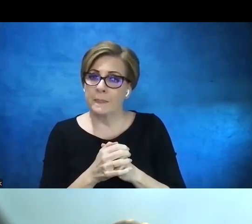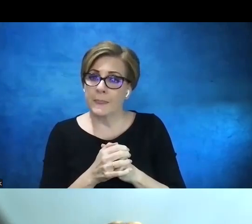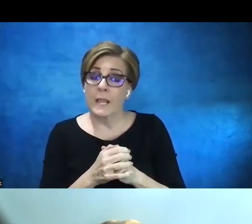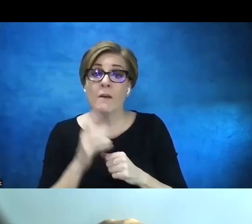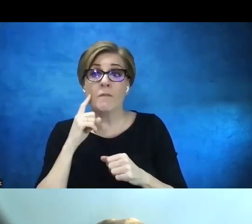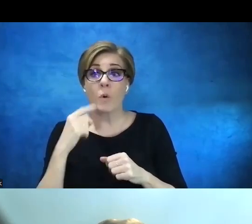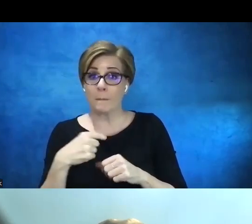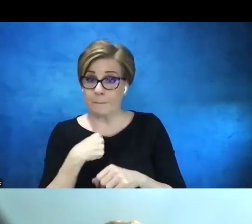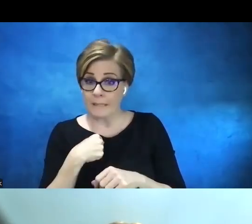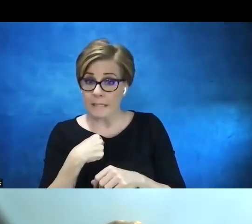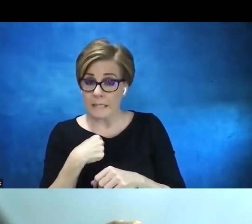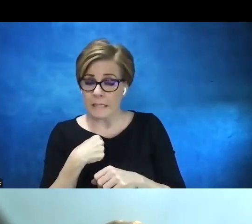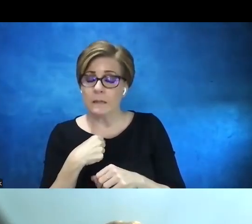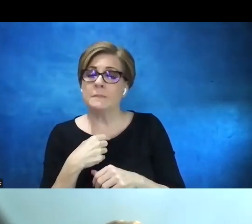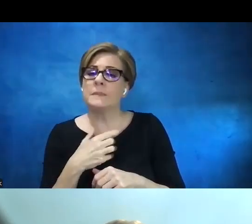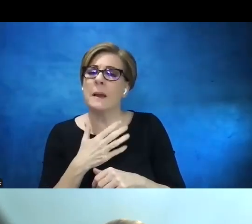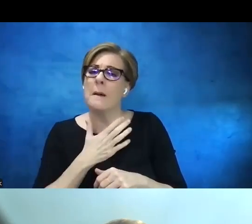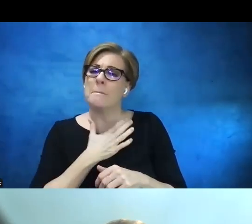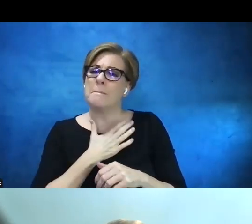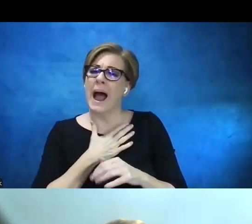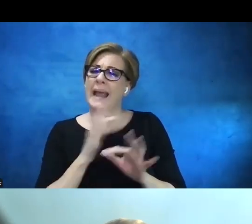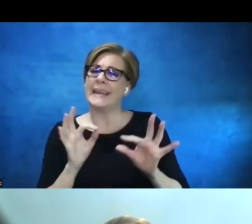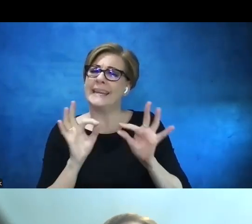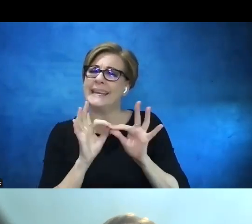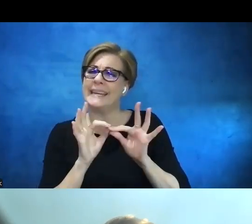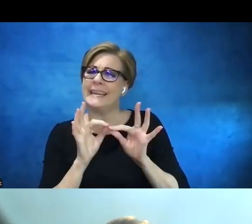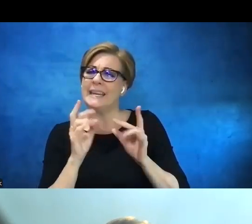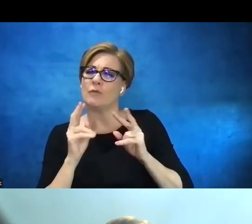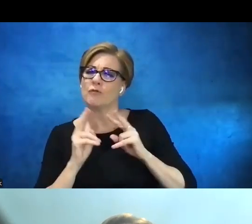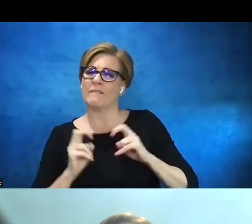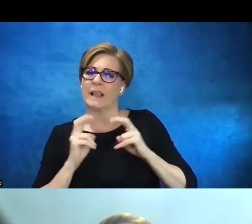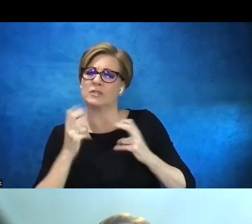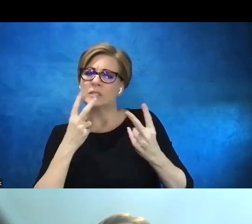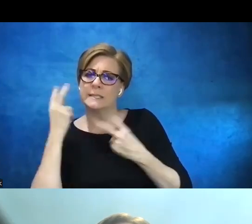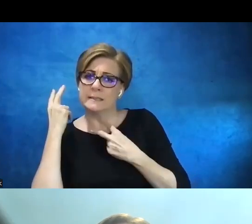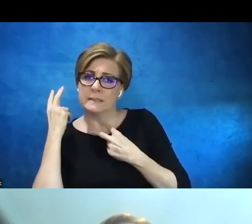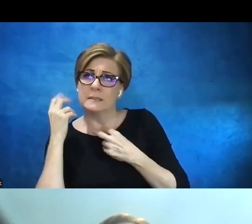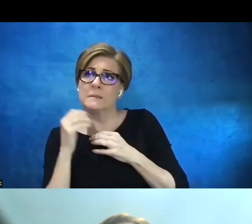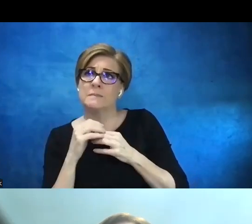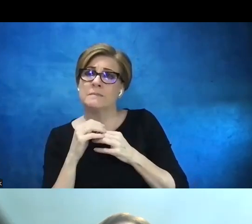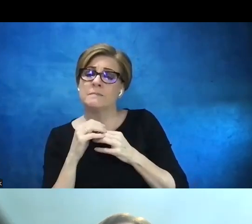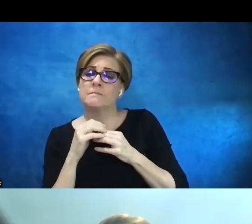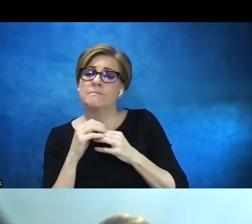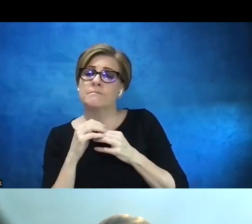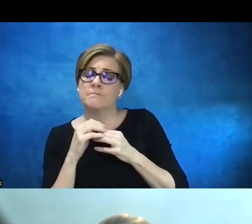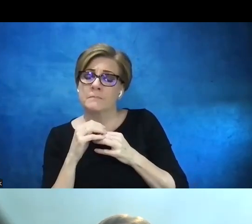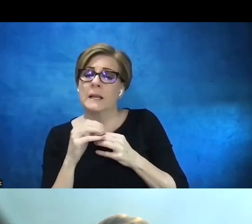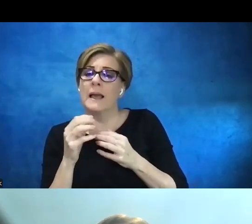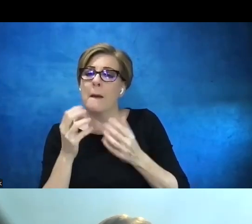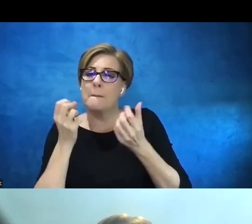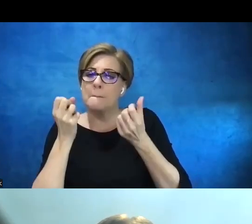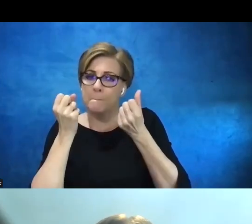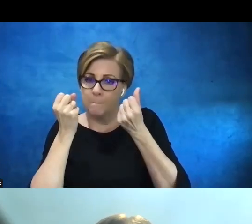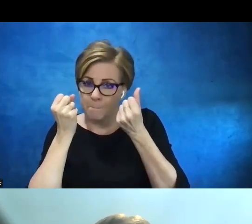me, one of my key reflections, Wendy, I think you said earlier, is that multifaceted approach that